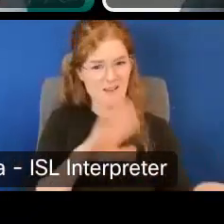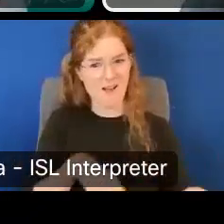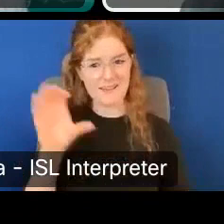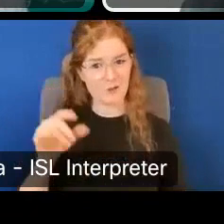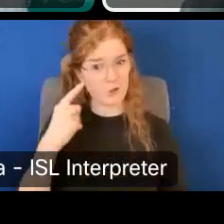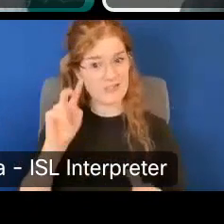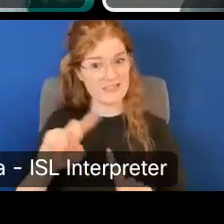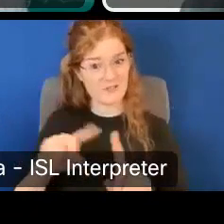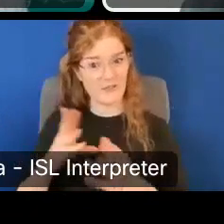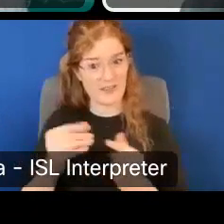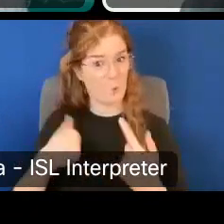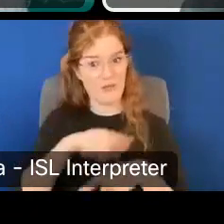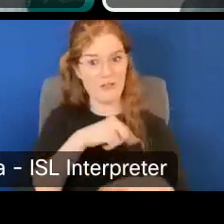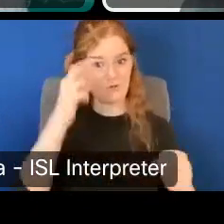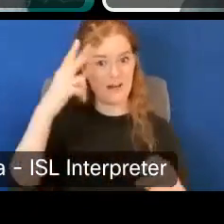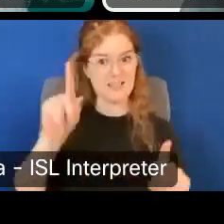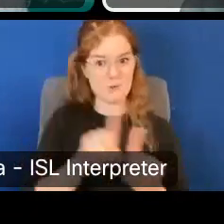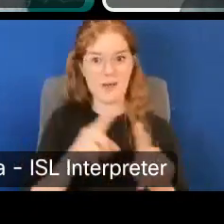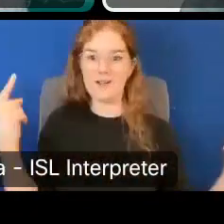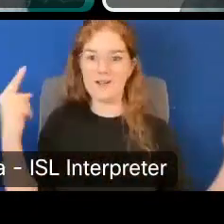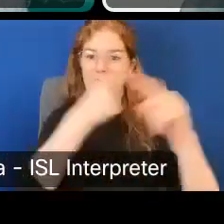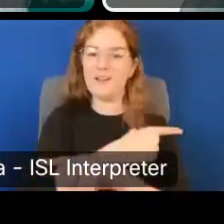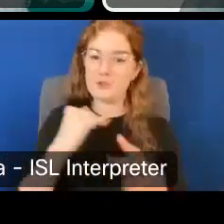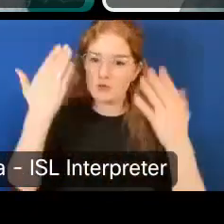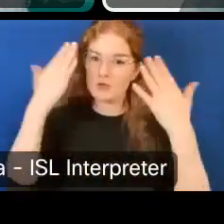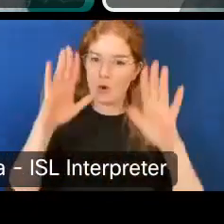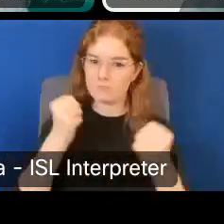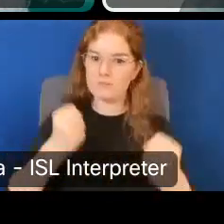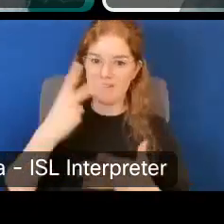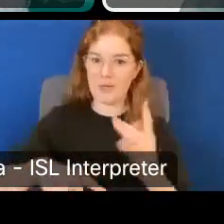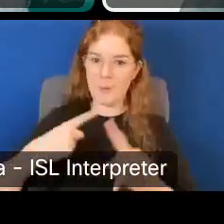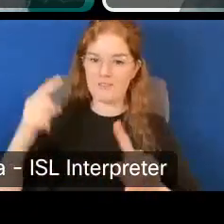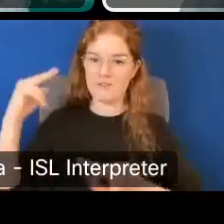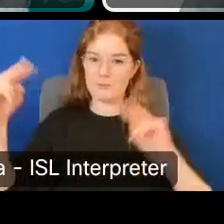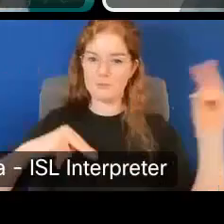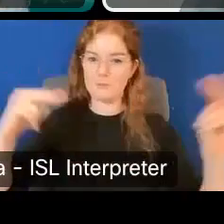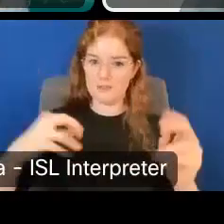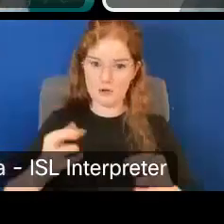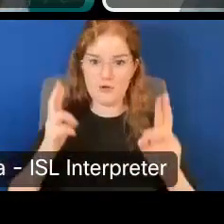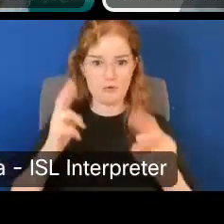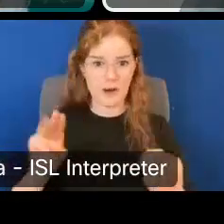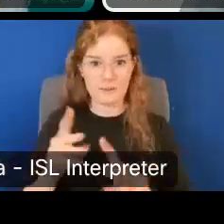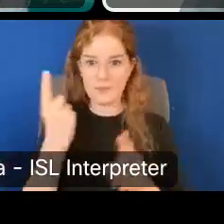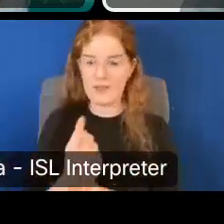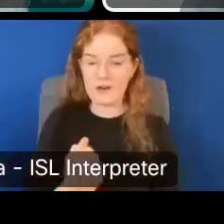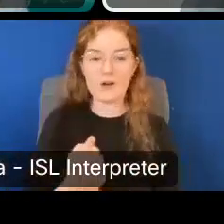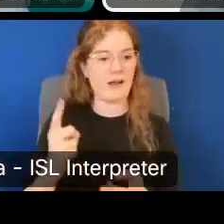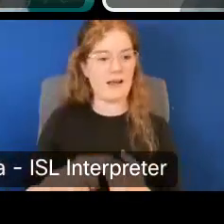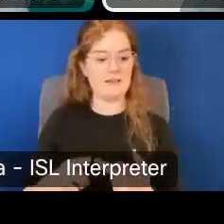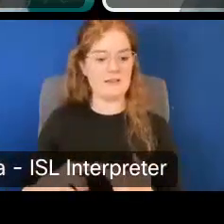that we wouldn't have realized was important. So it shows you the value of all the different, having the right people there, and